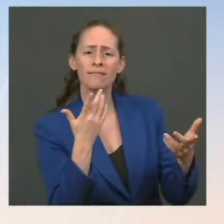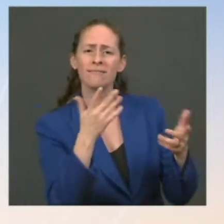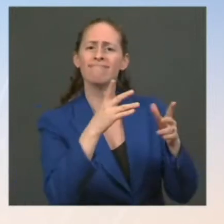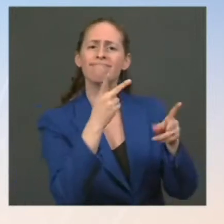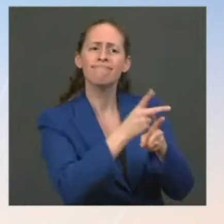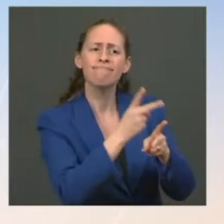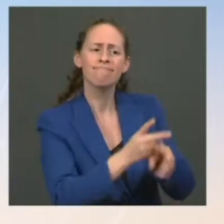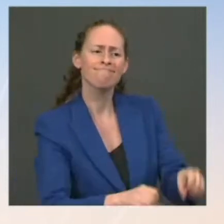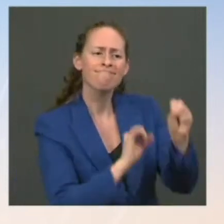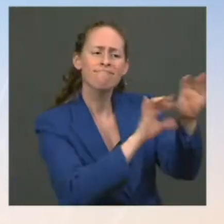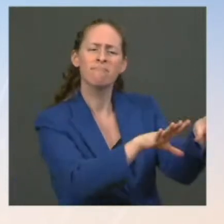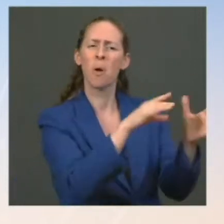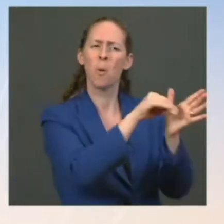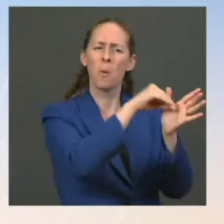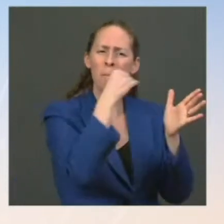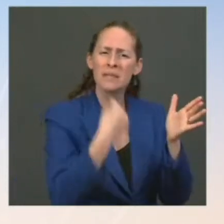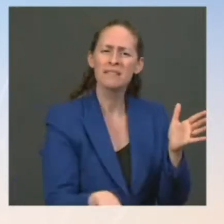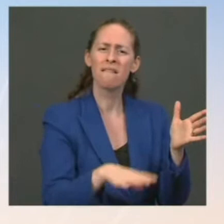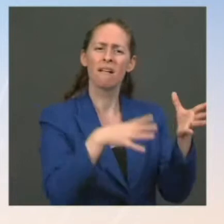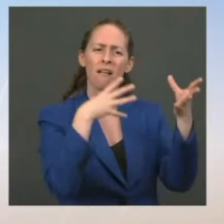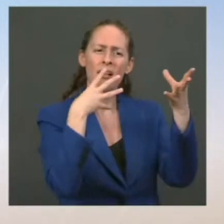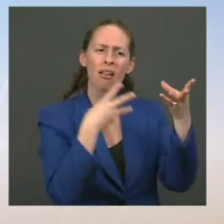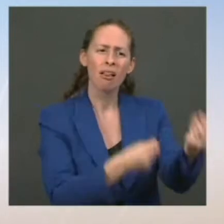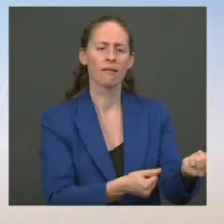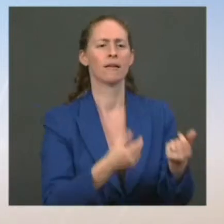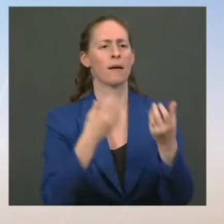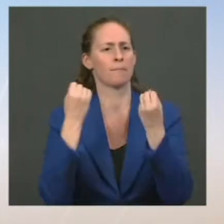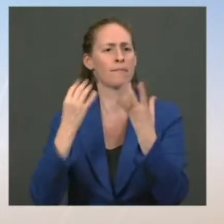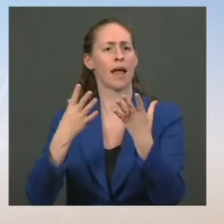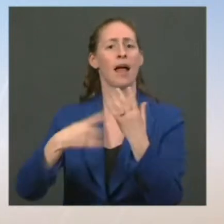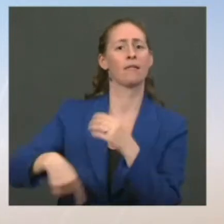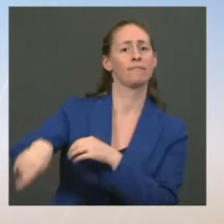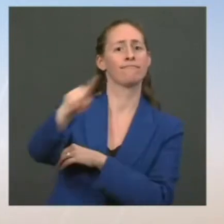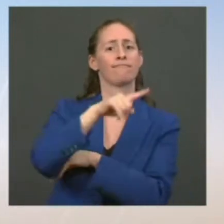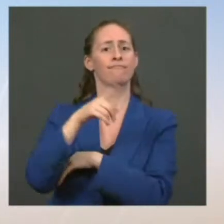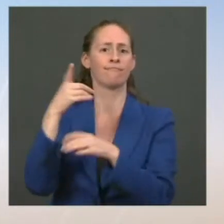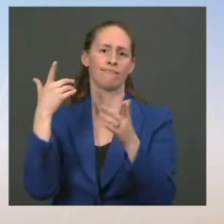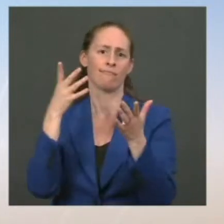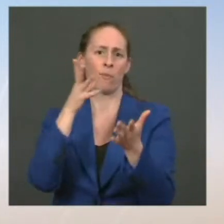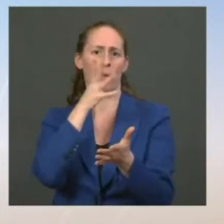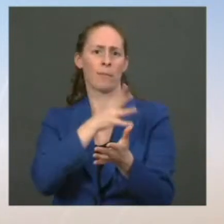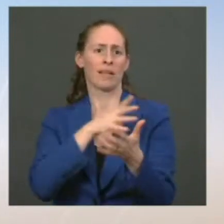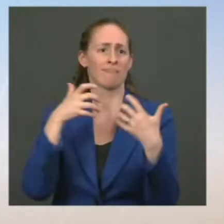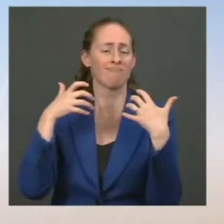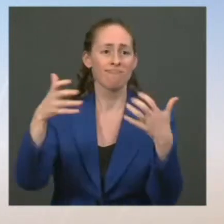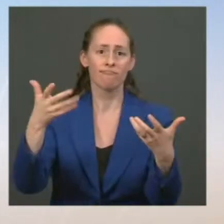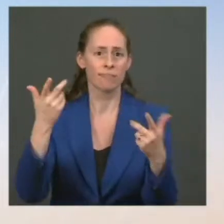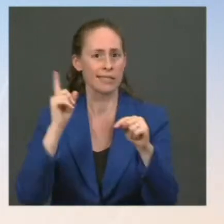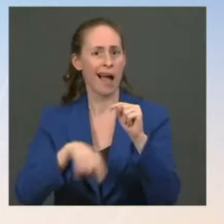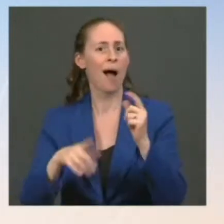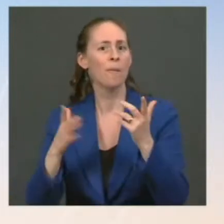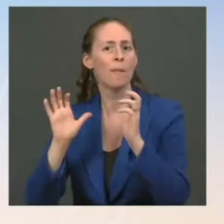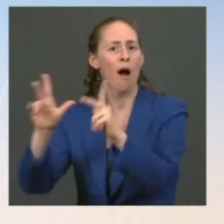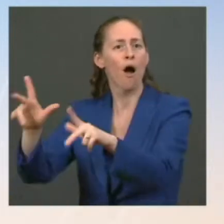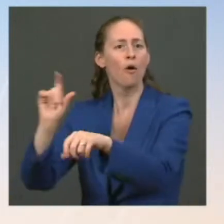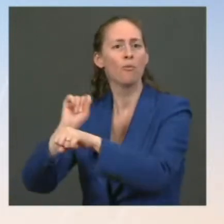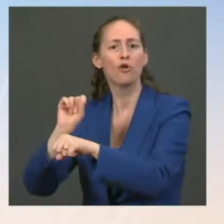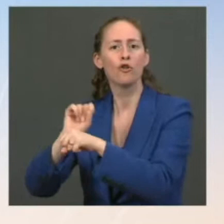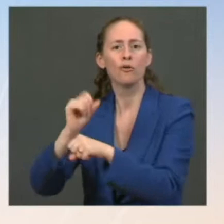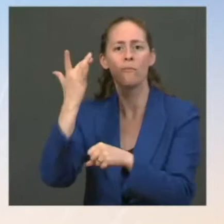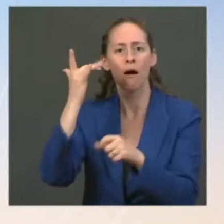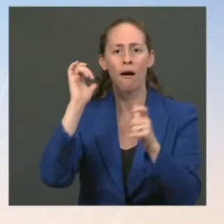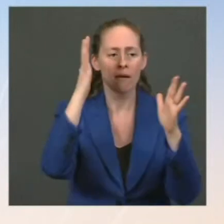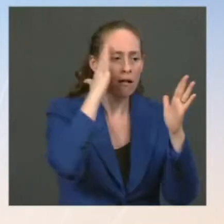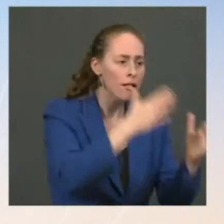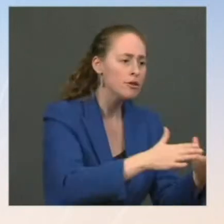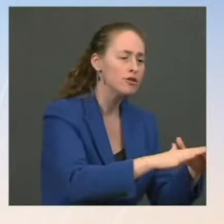of women, or hundreds of thousands of women at least perhaps, from going back into the workforce. And we're working to take on the devastating impacts